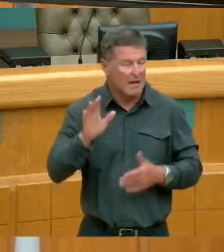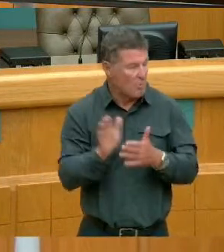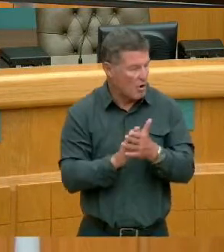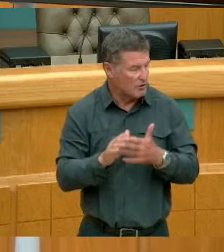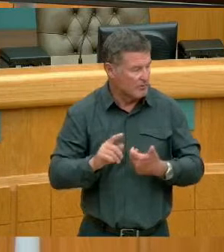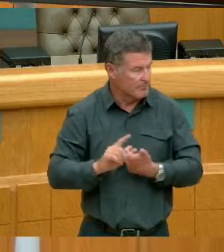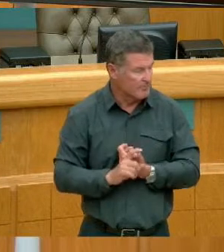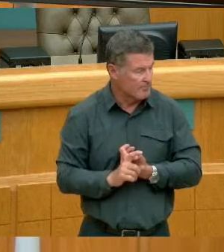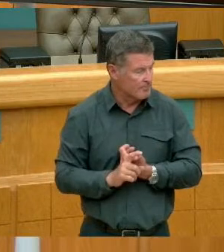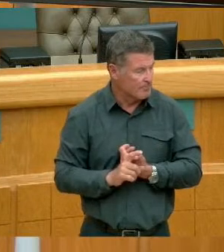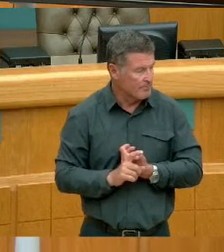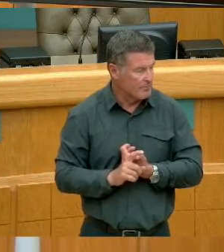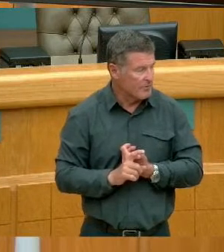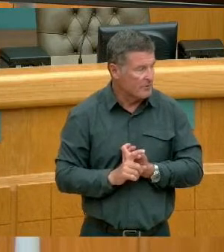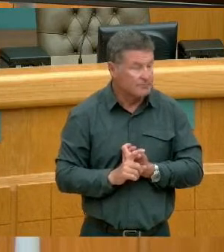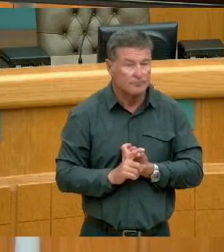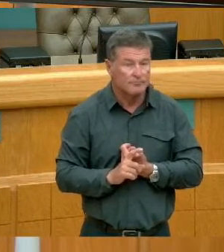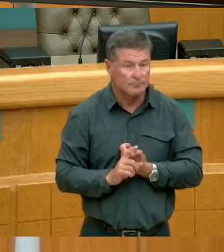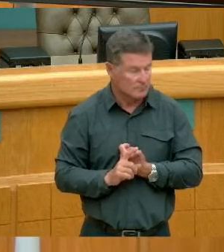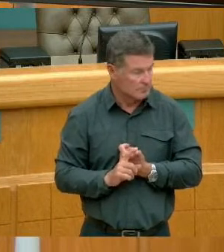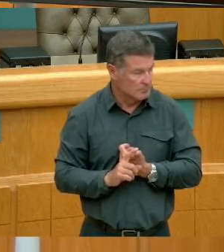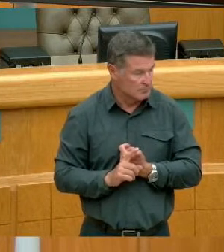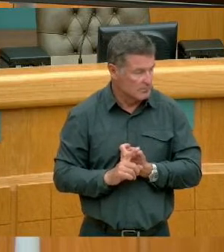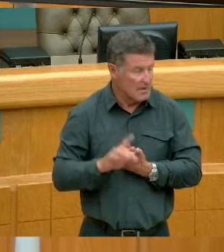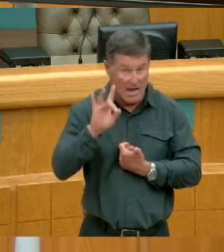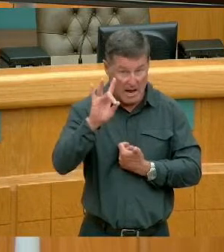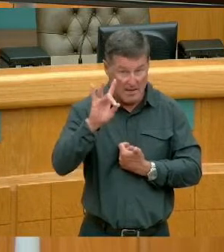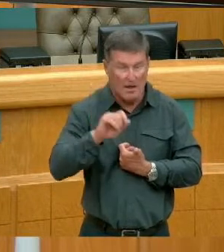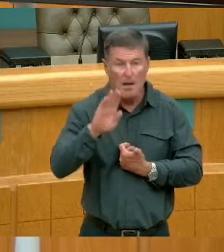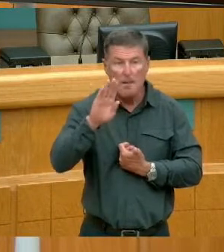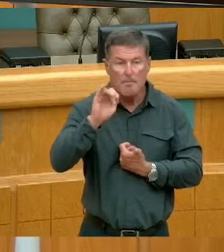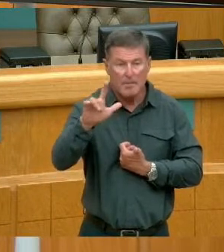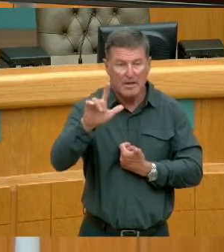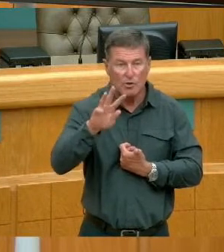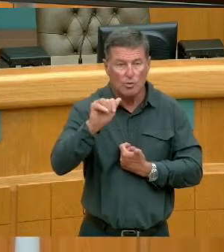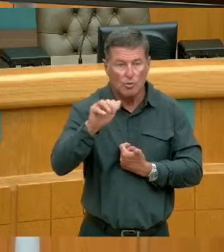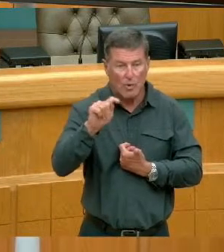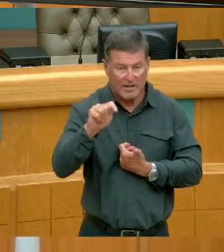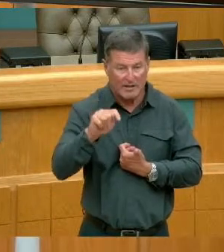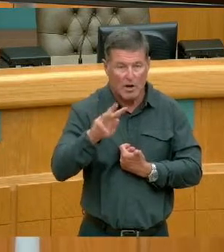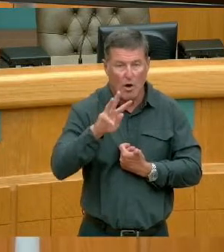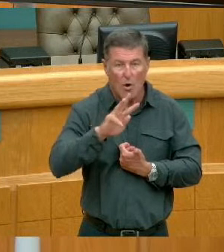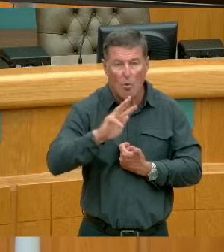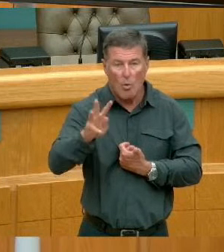all. So our 8 regional parks that we have, including Bill Witt, West Guth,